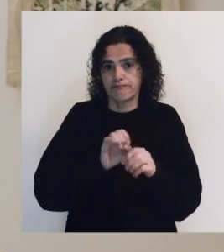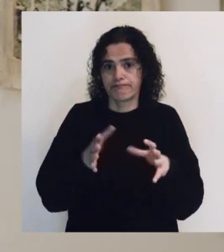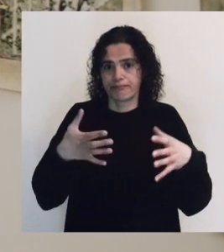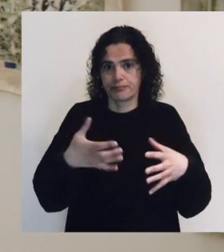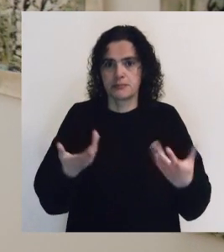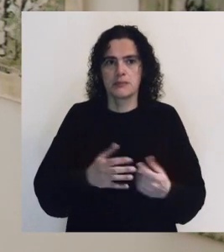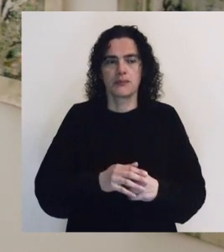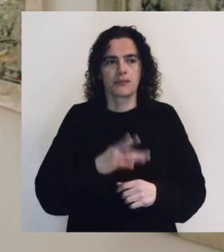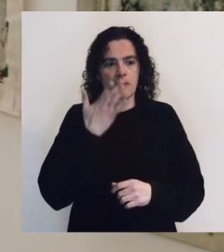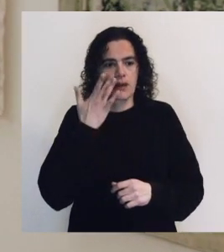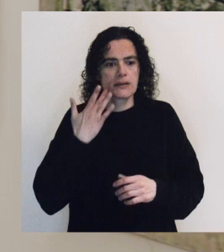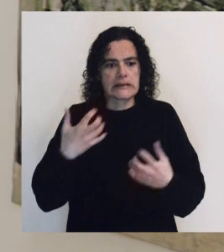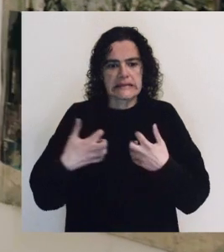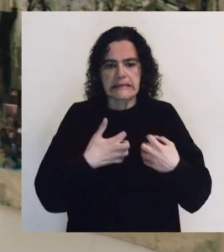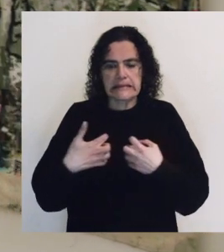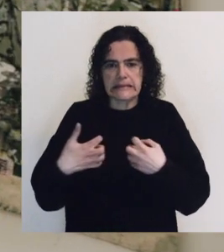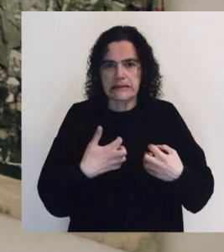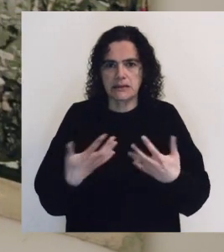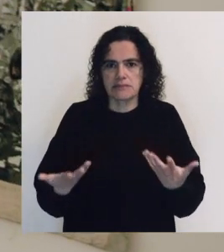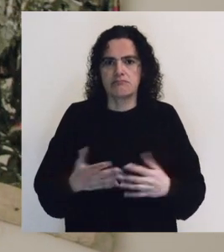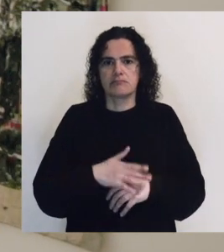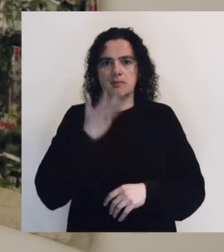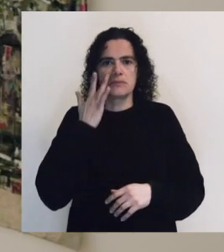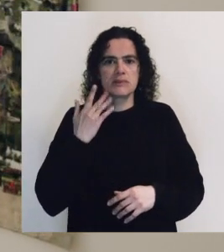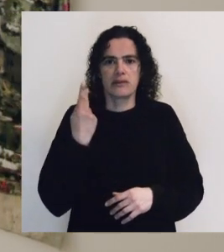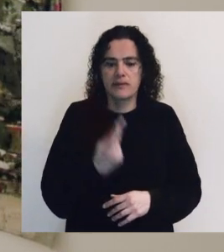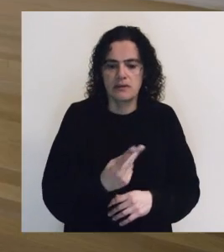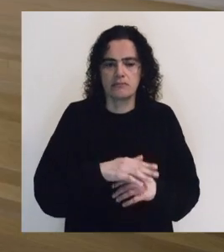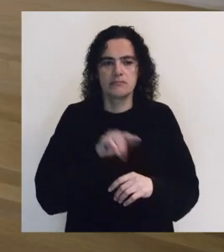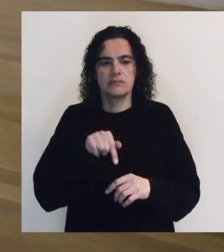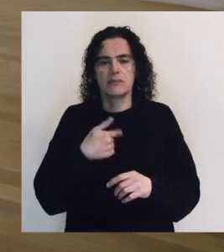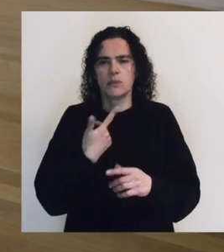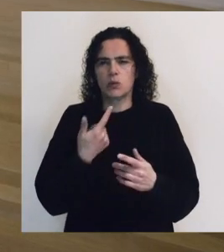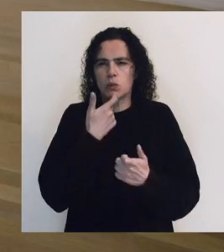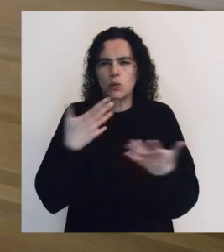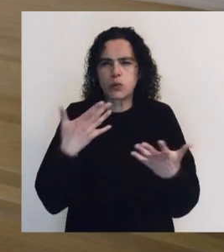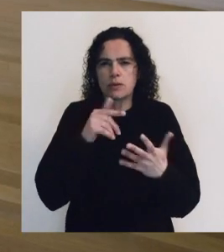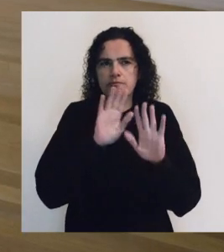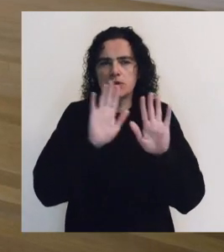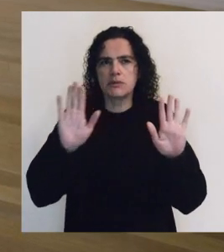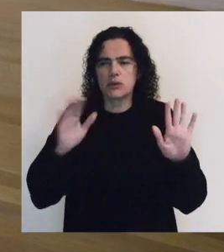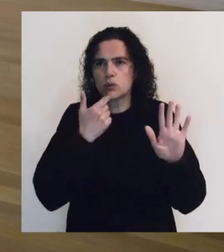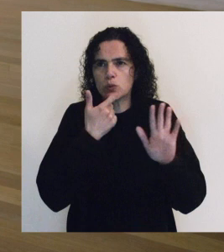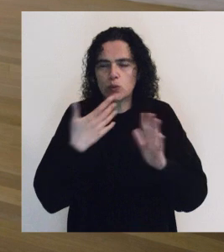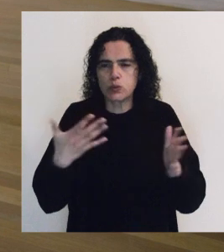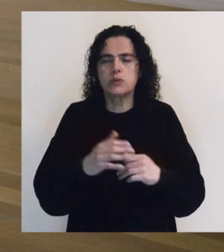pandemic, to racial tension, racial violence. And the entire exhibition